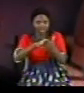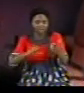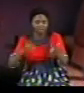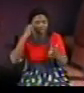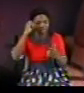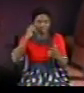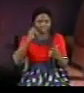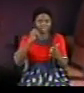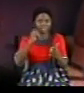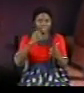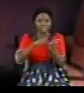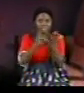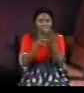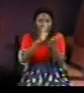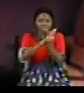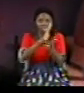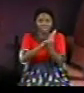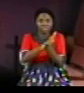from his neck.